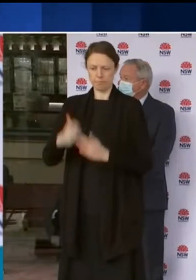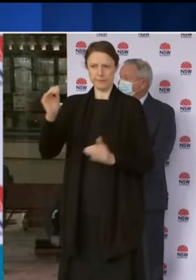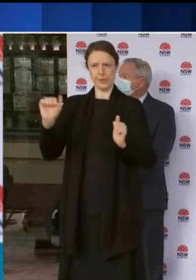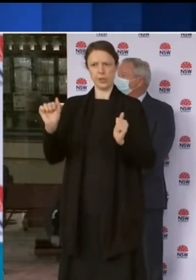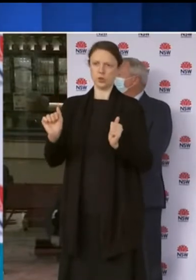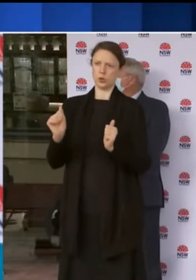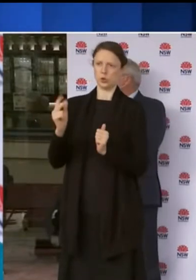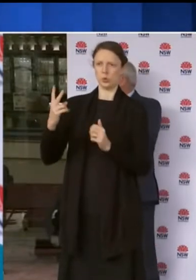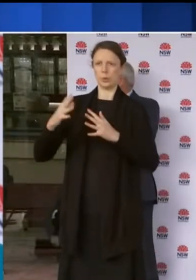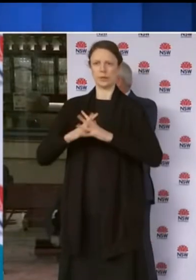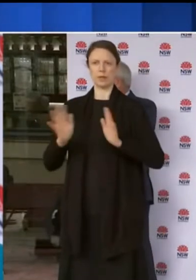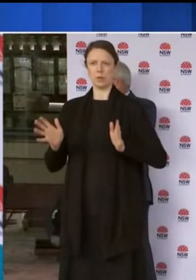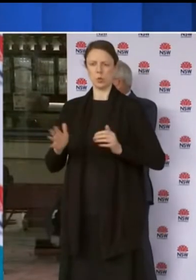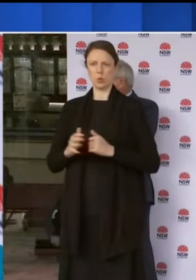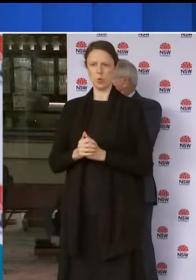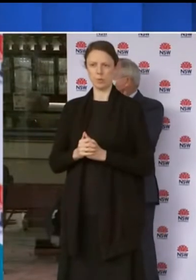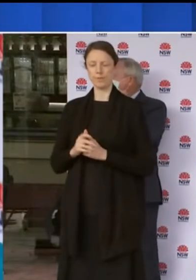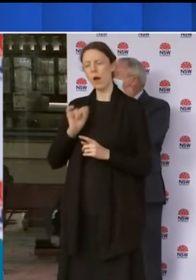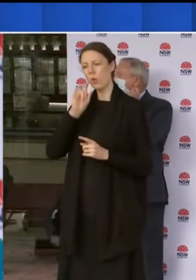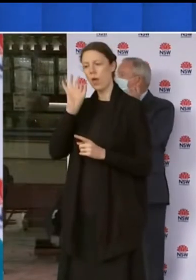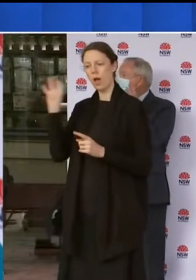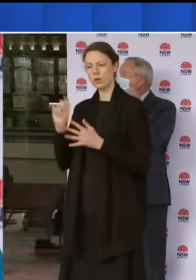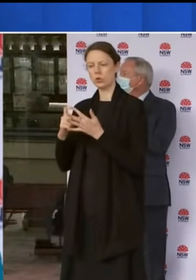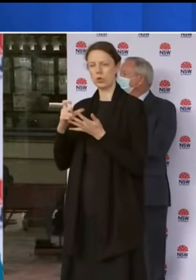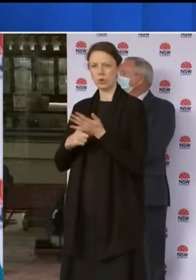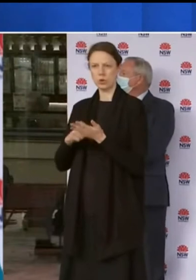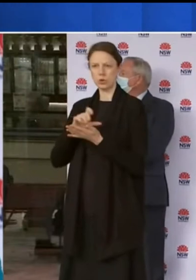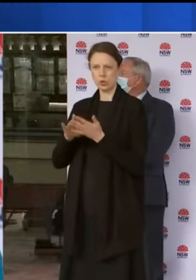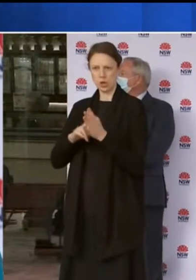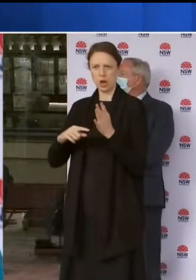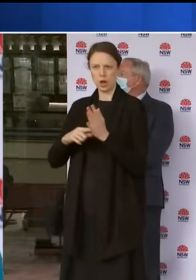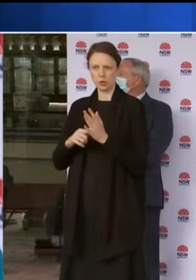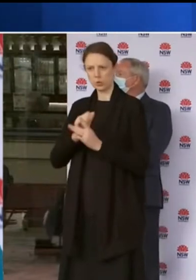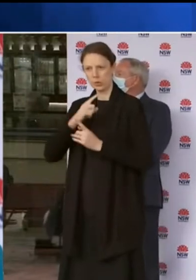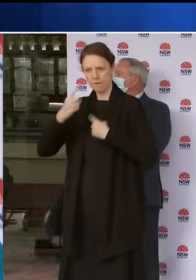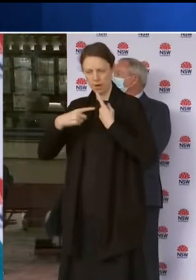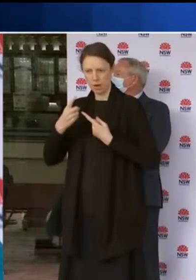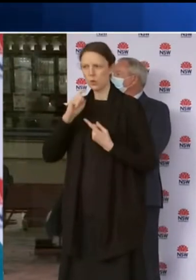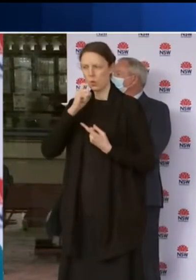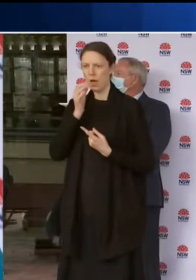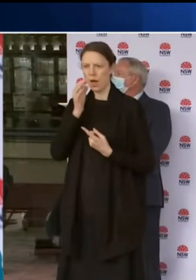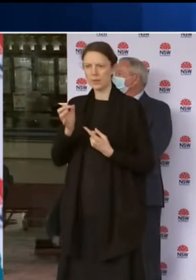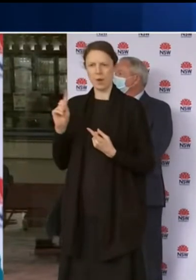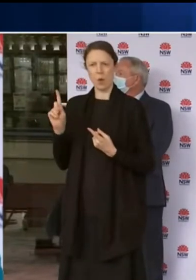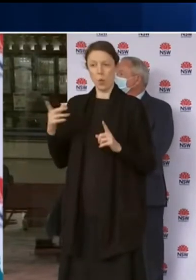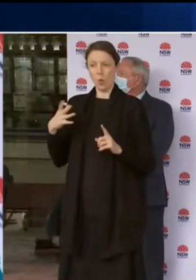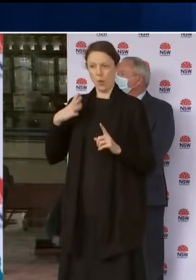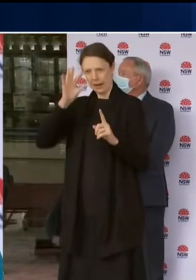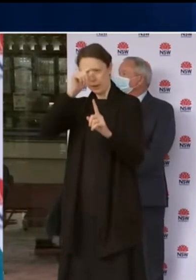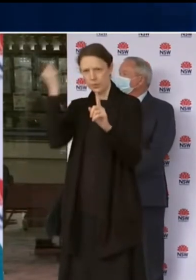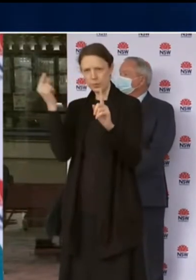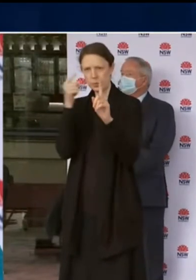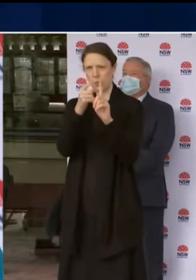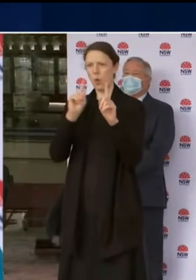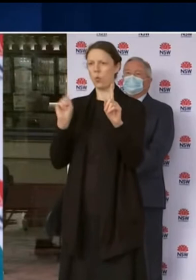advice to us is consistent and the advice is to make sure that you kill this strain of the virus in the